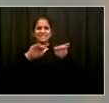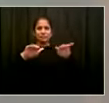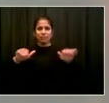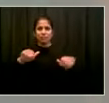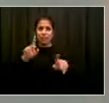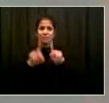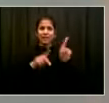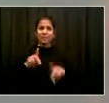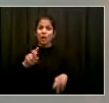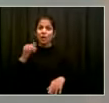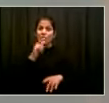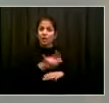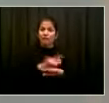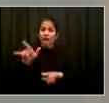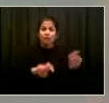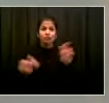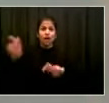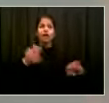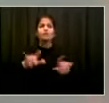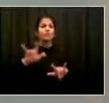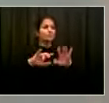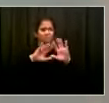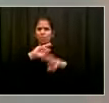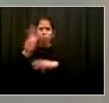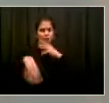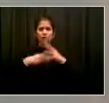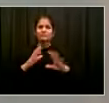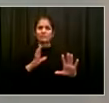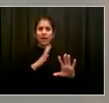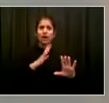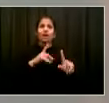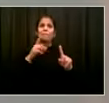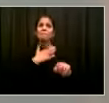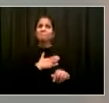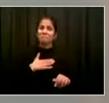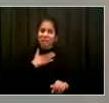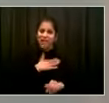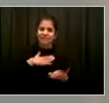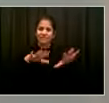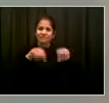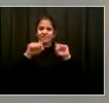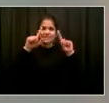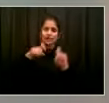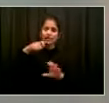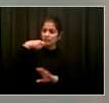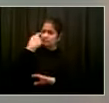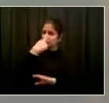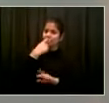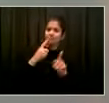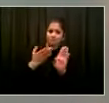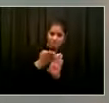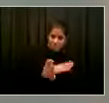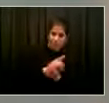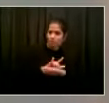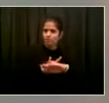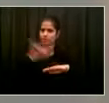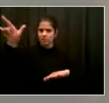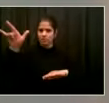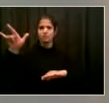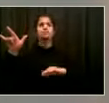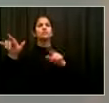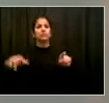the world, that they need to be tested before they get on a plane. They need to be tested after they get off that plane and are at home. And